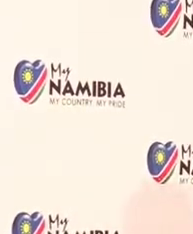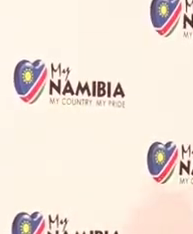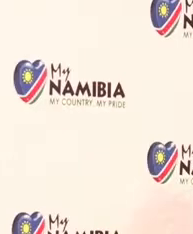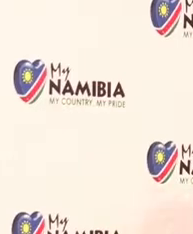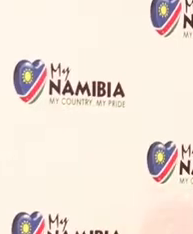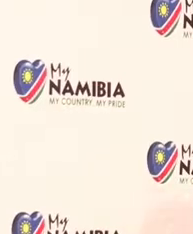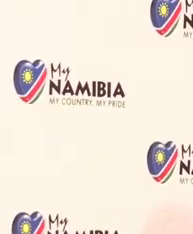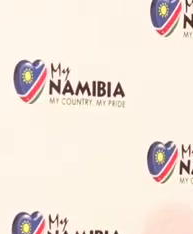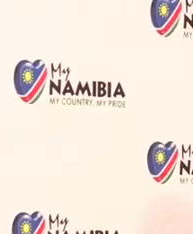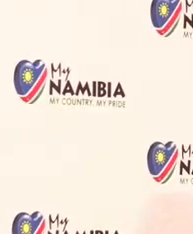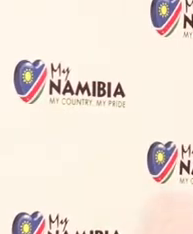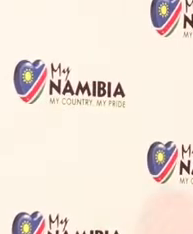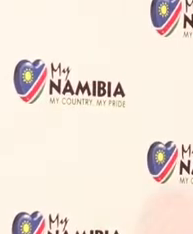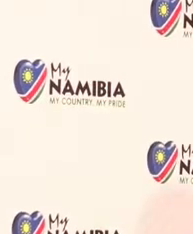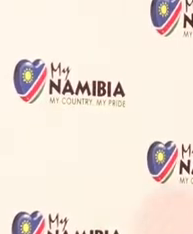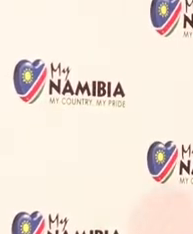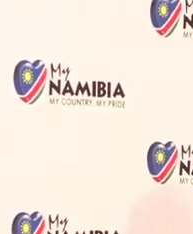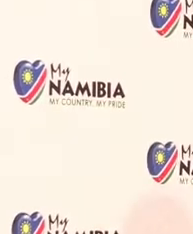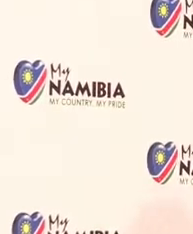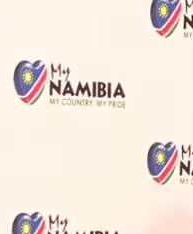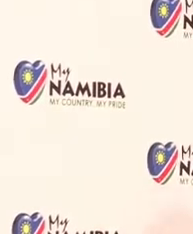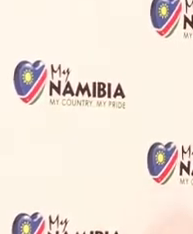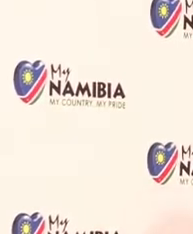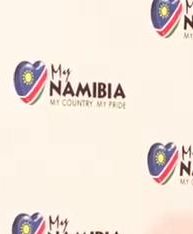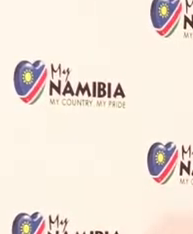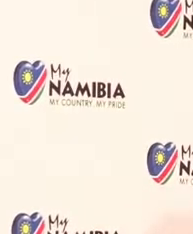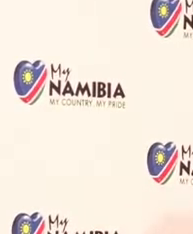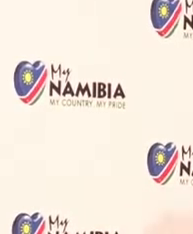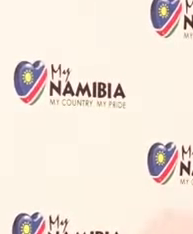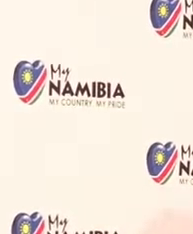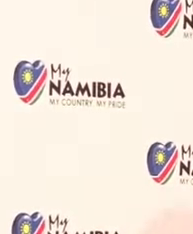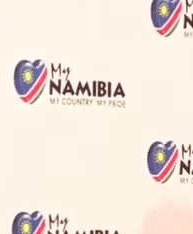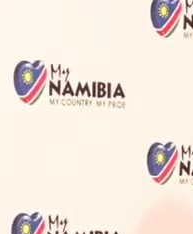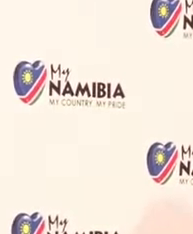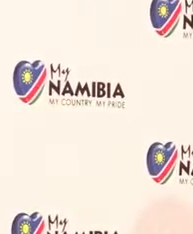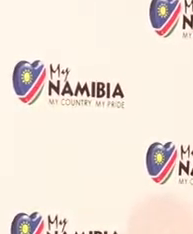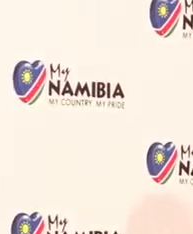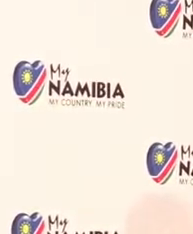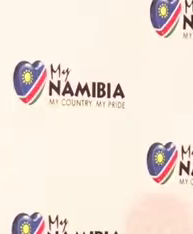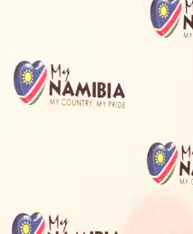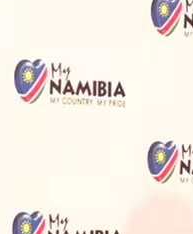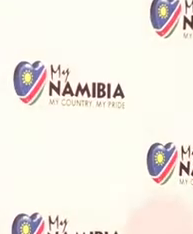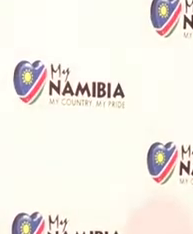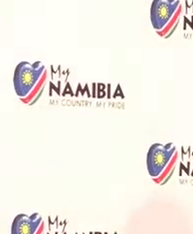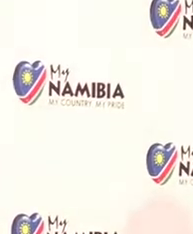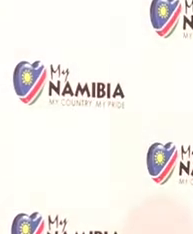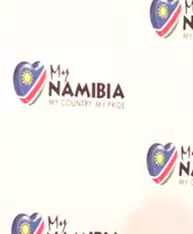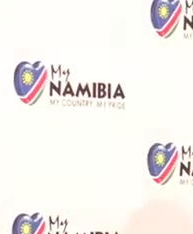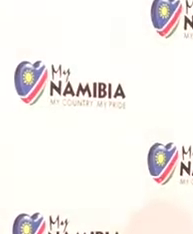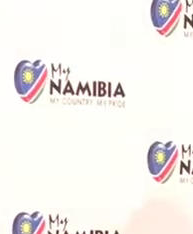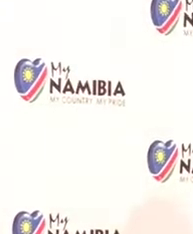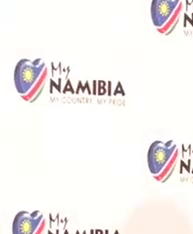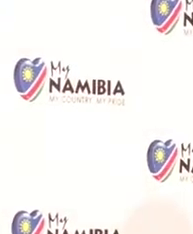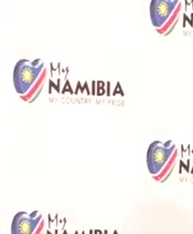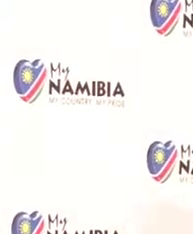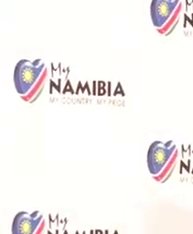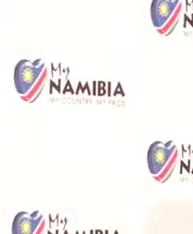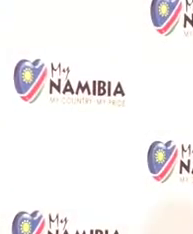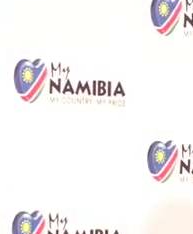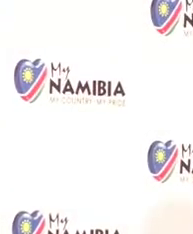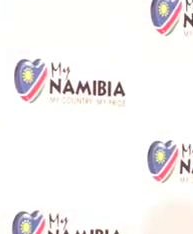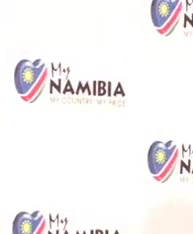Center. We heard from the Minister of Justice, Yvonne Dausab, and the Attorney General, Mr. Festus Mbandeka, as